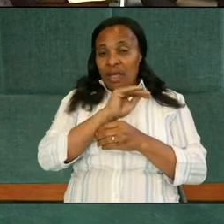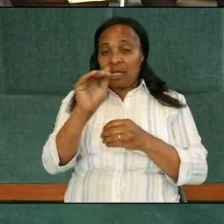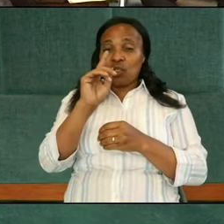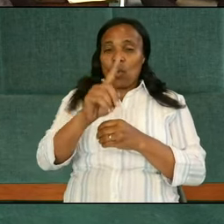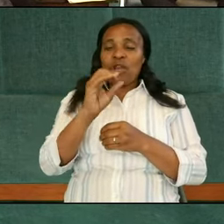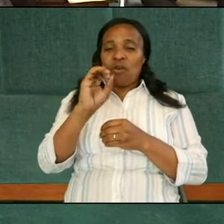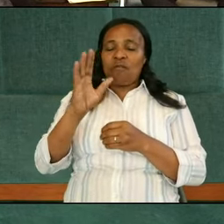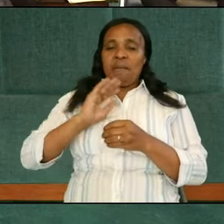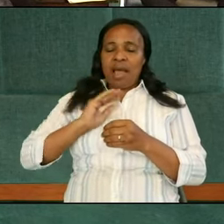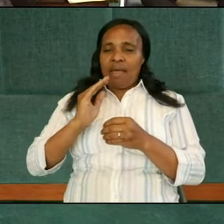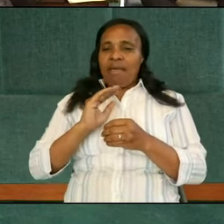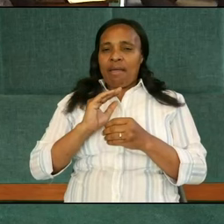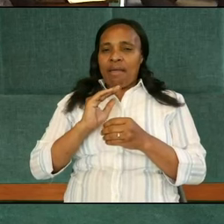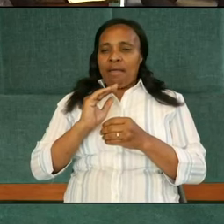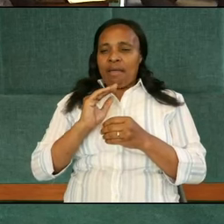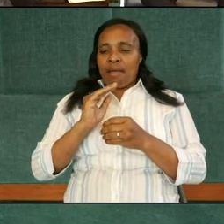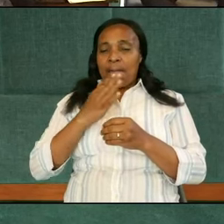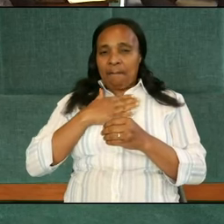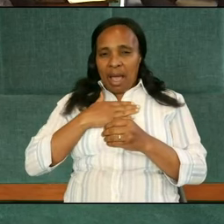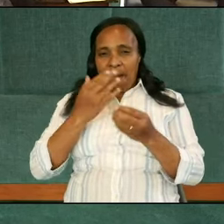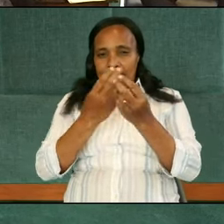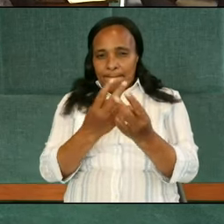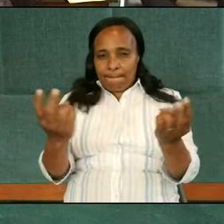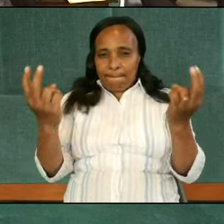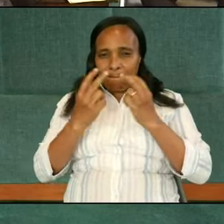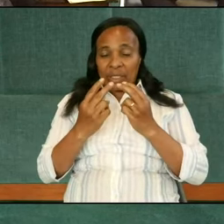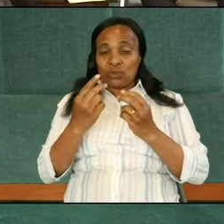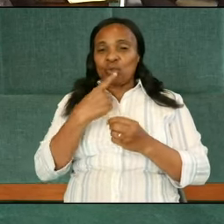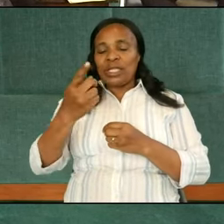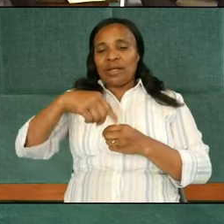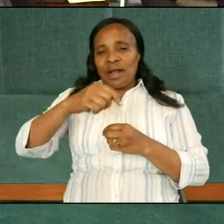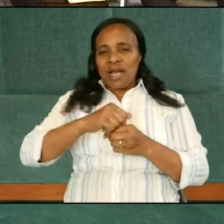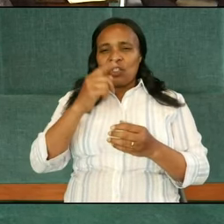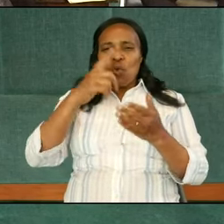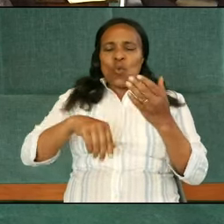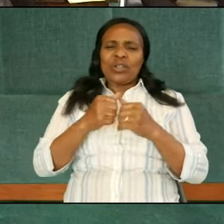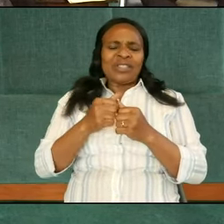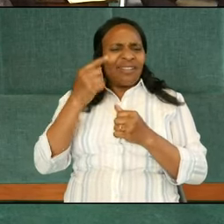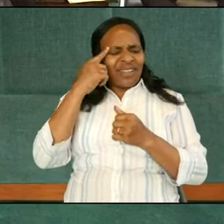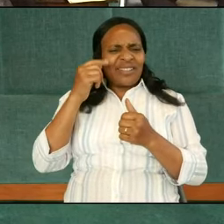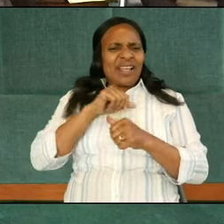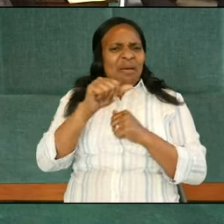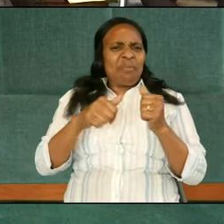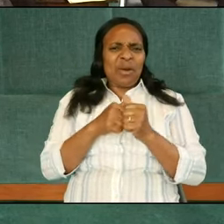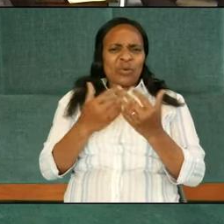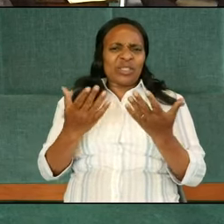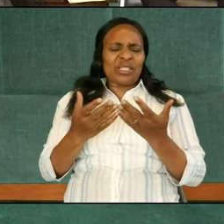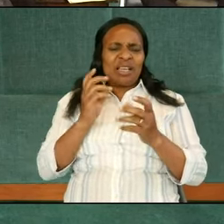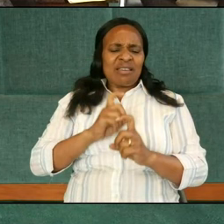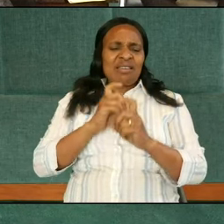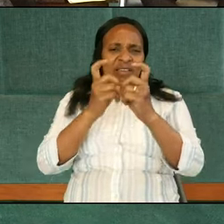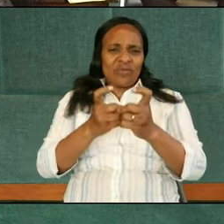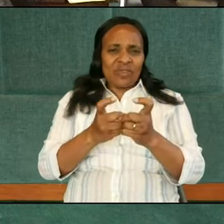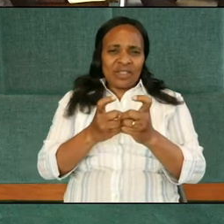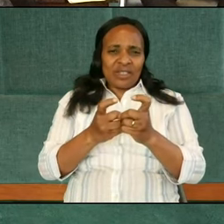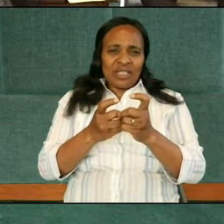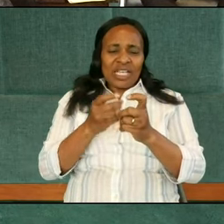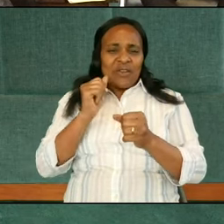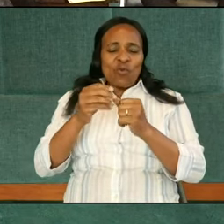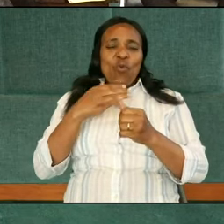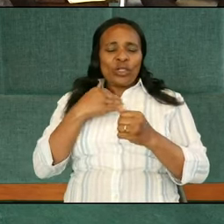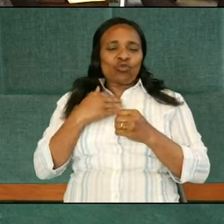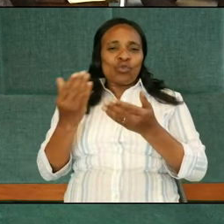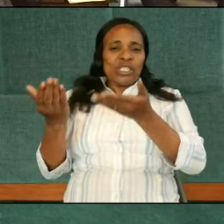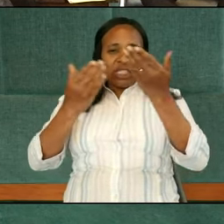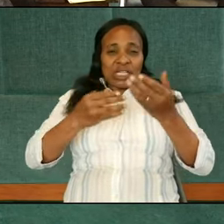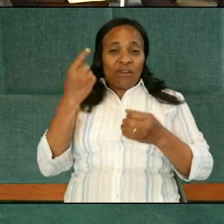one of my panelists to tell us what she thinks about what gift to do on for your 18th birthday.